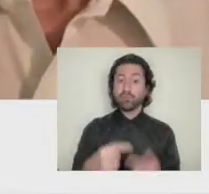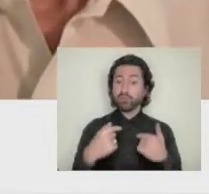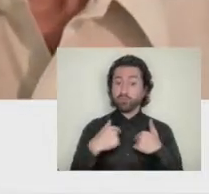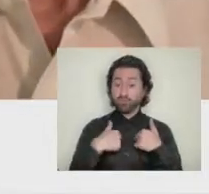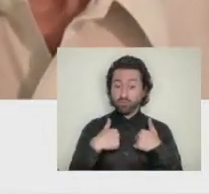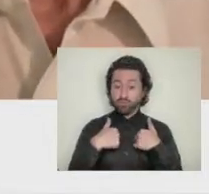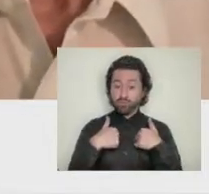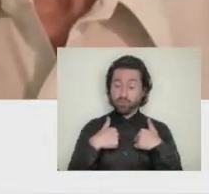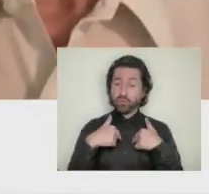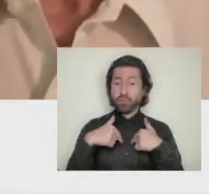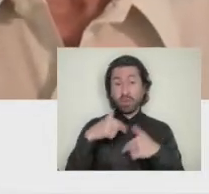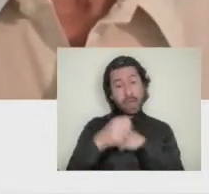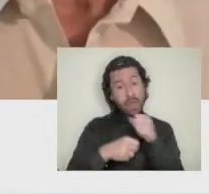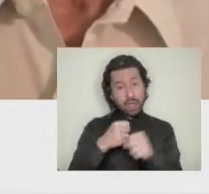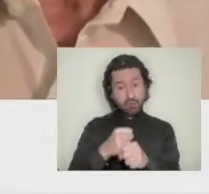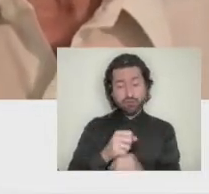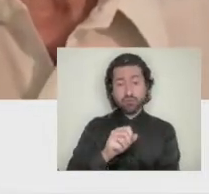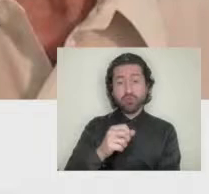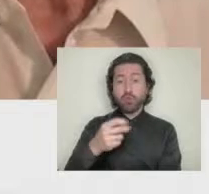I